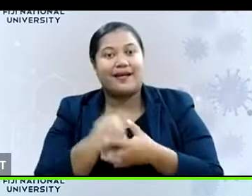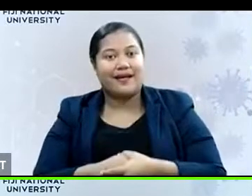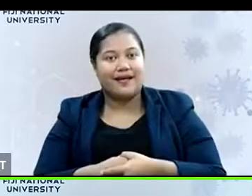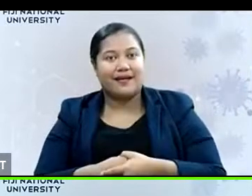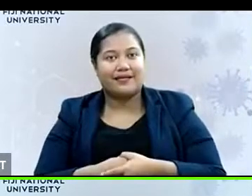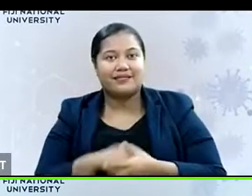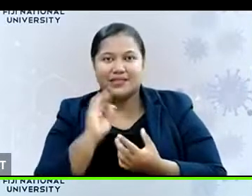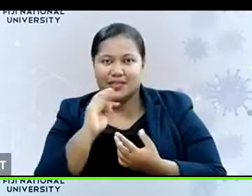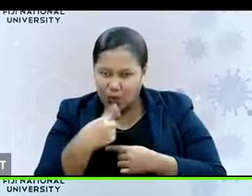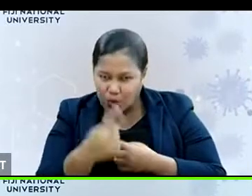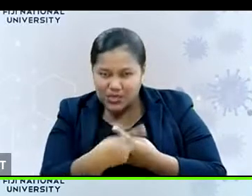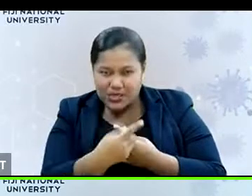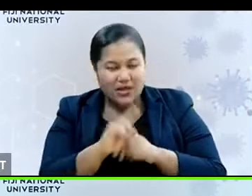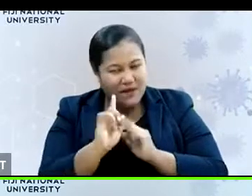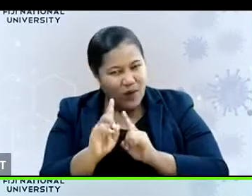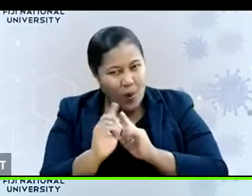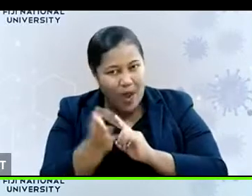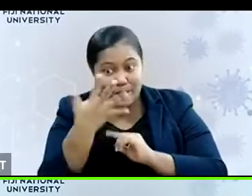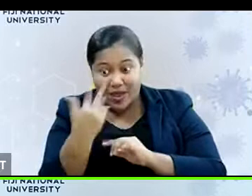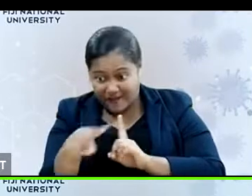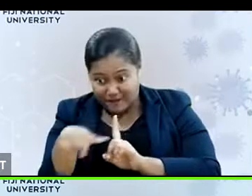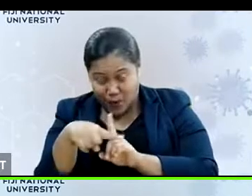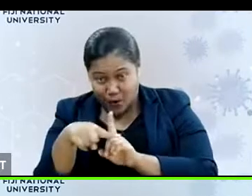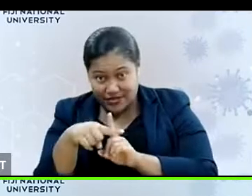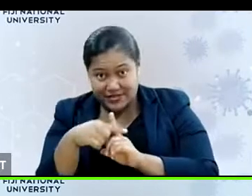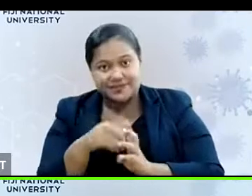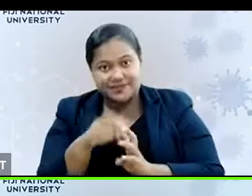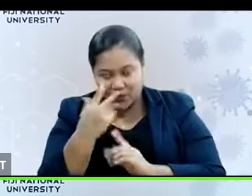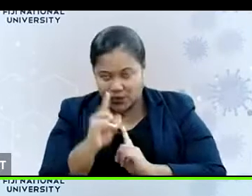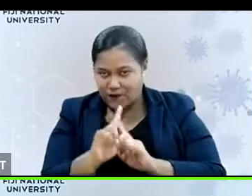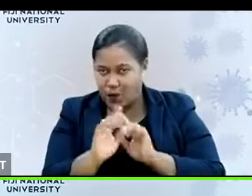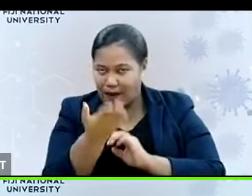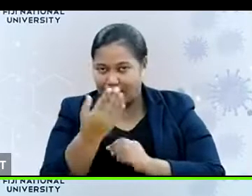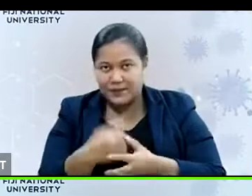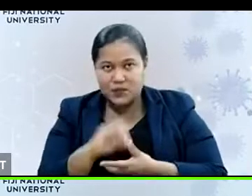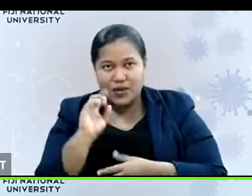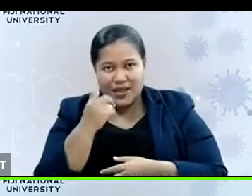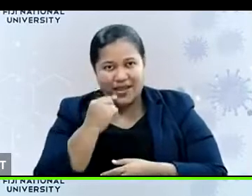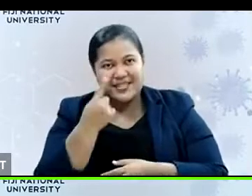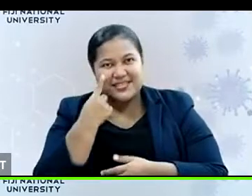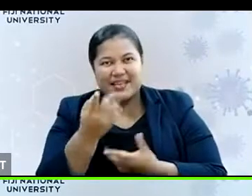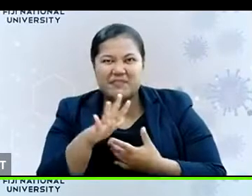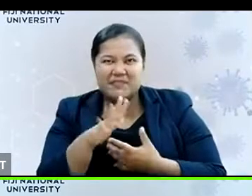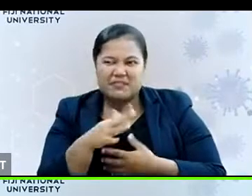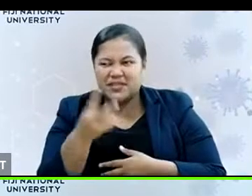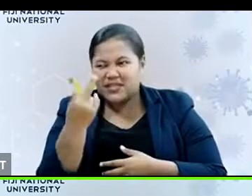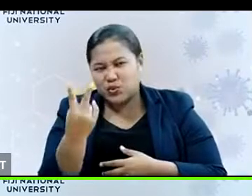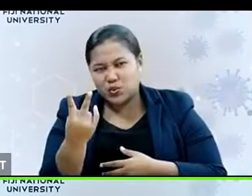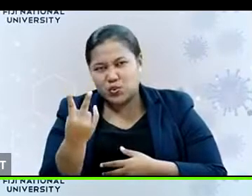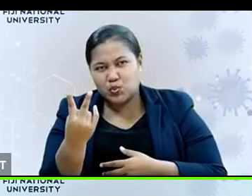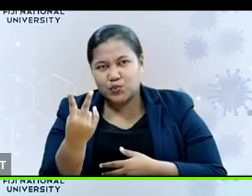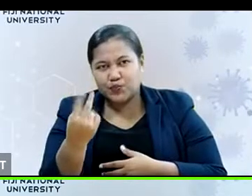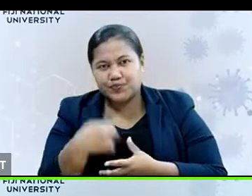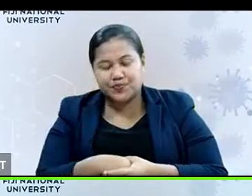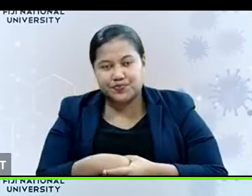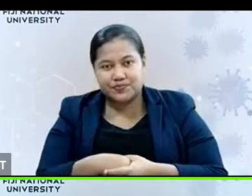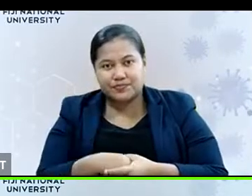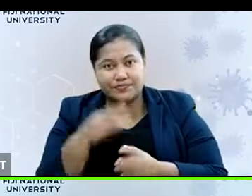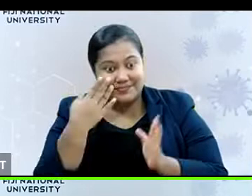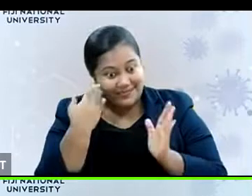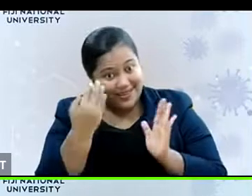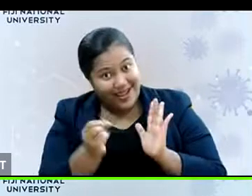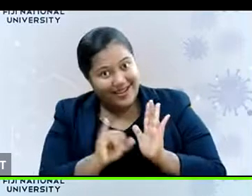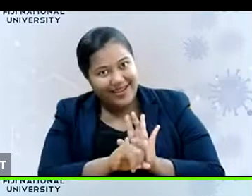carefully follow up every positive. And I can say that there's probably been only two samples that we thought